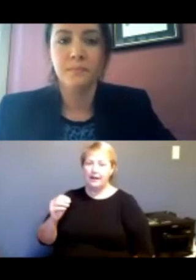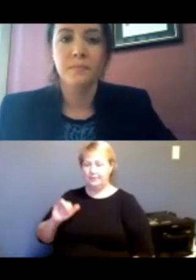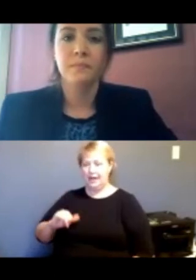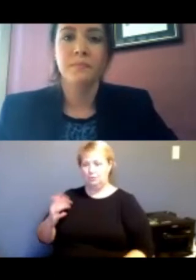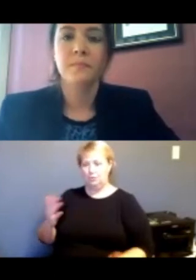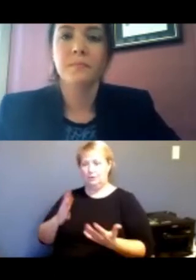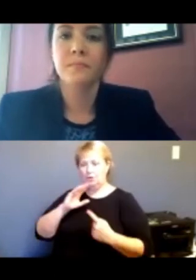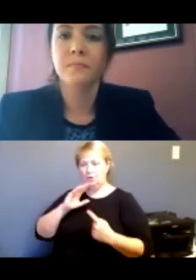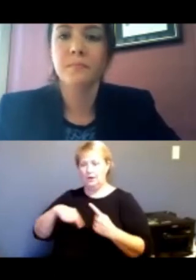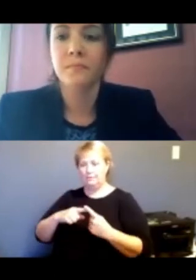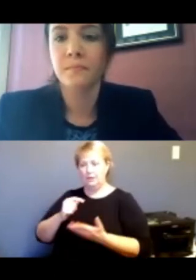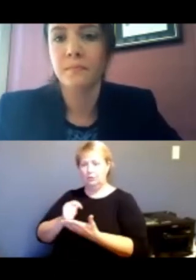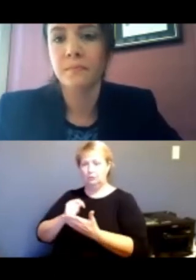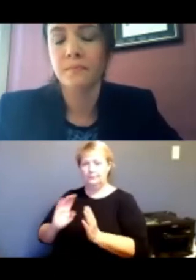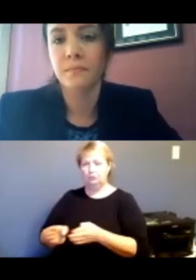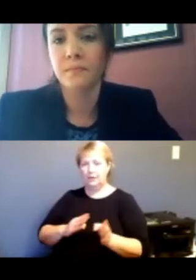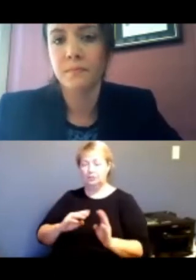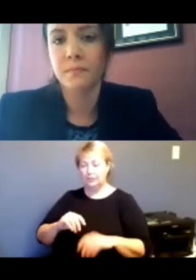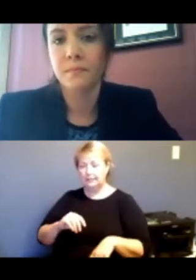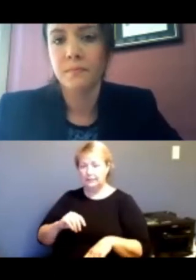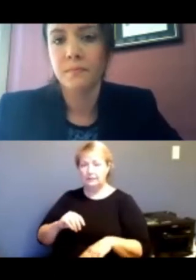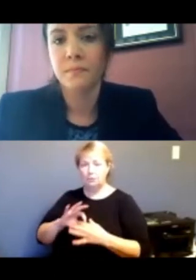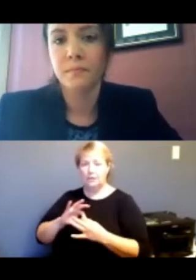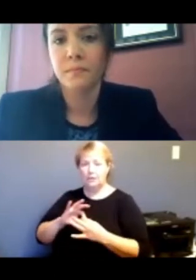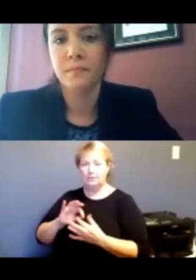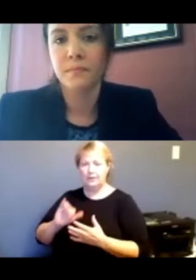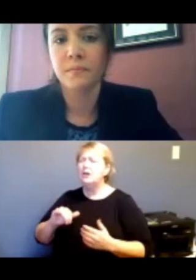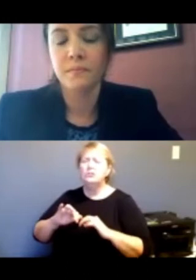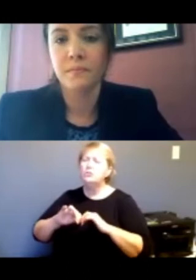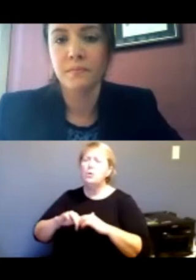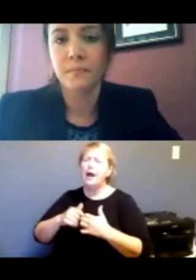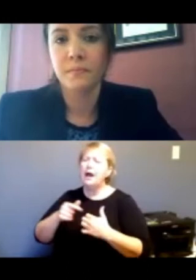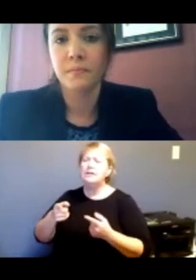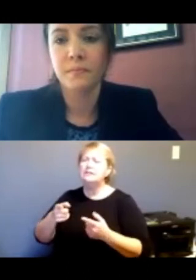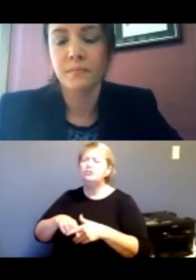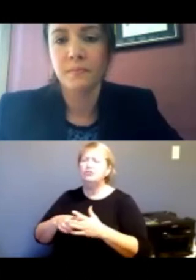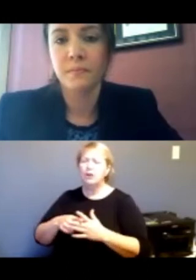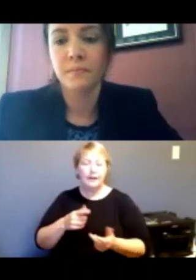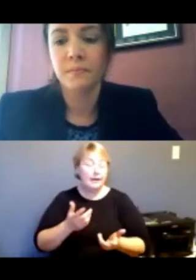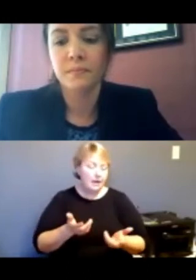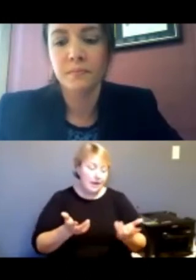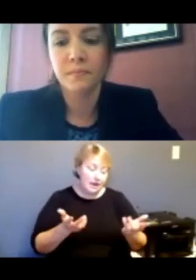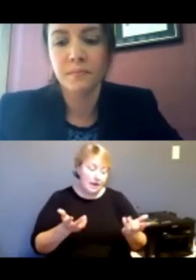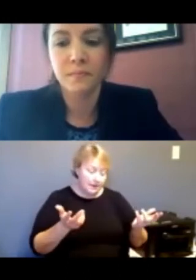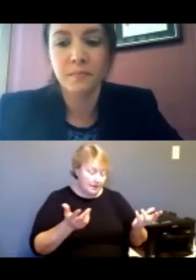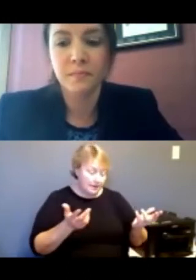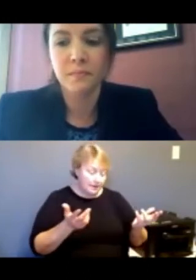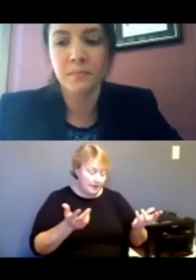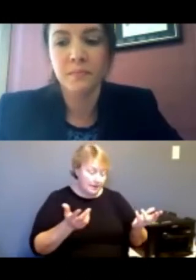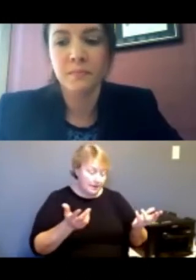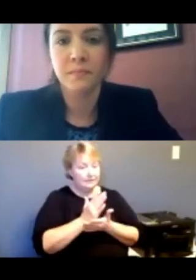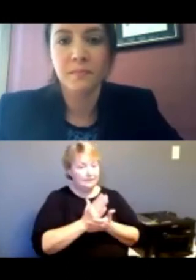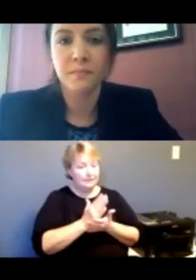the treatment strategy and the plan related to that. So how did this all start? Just noticing